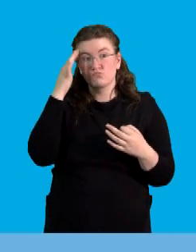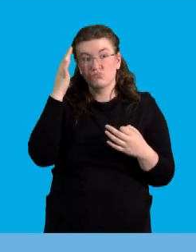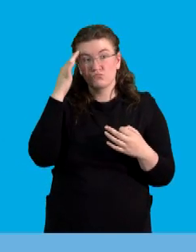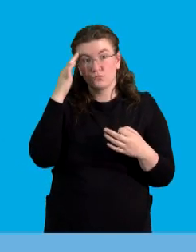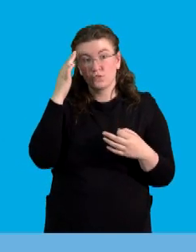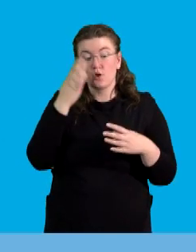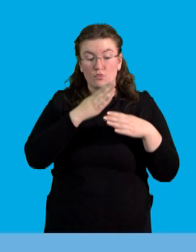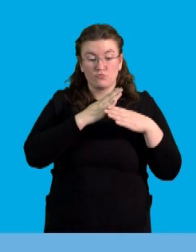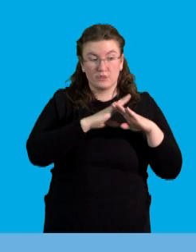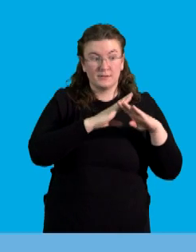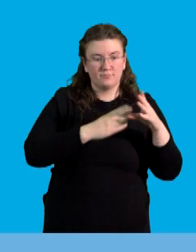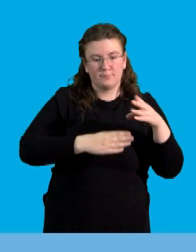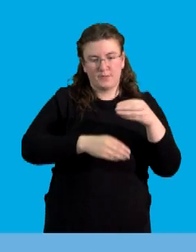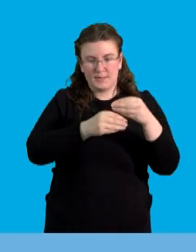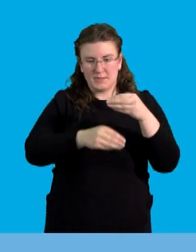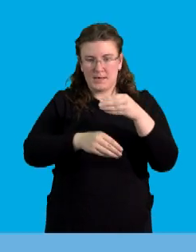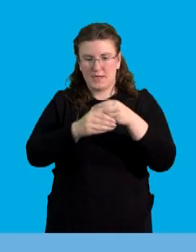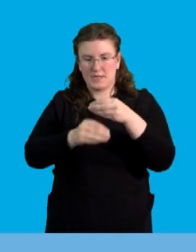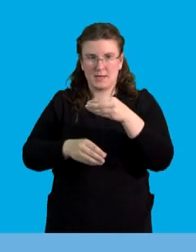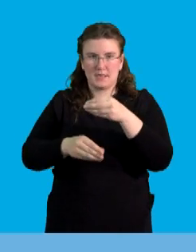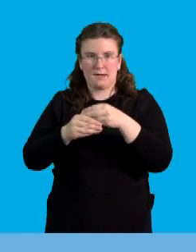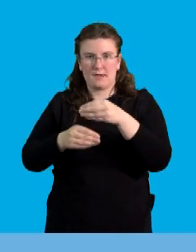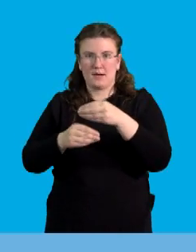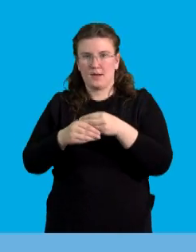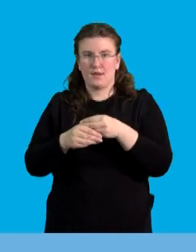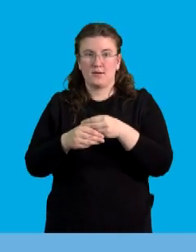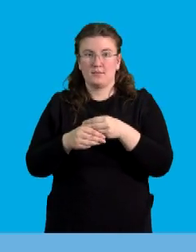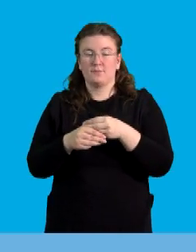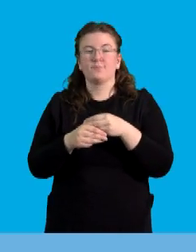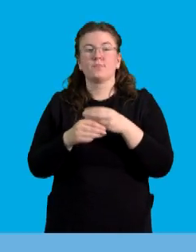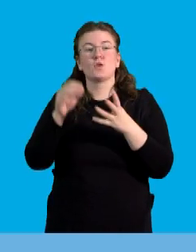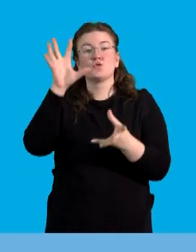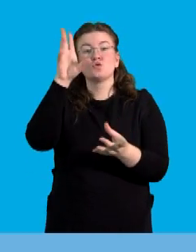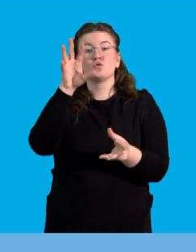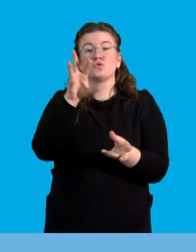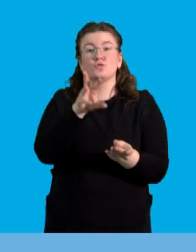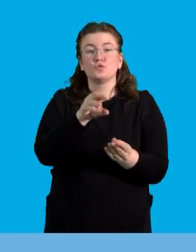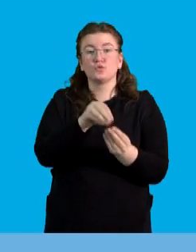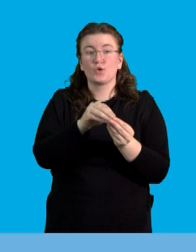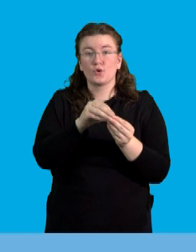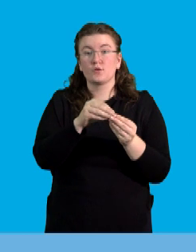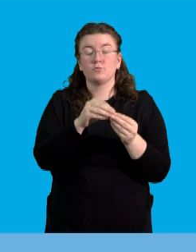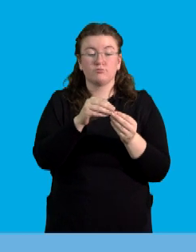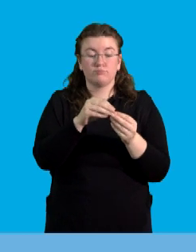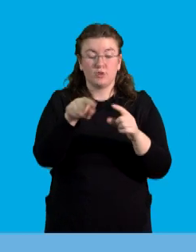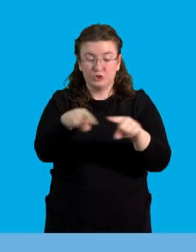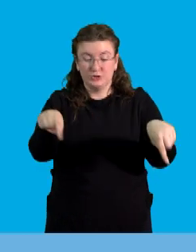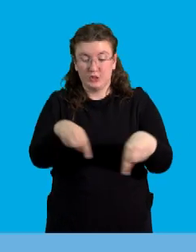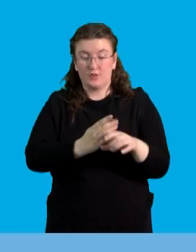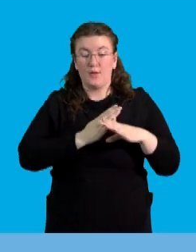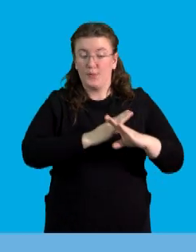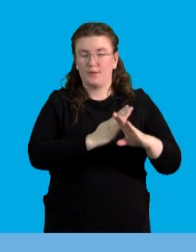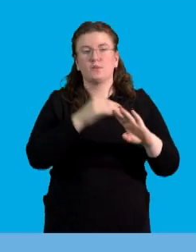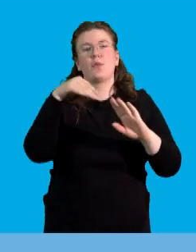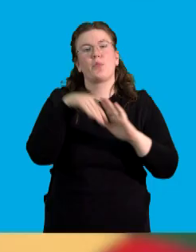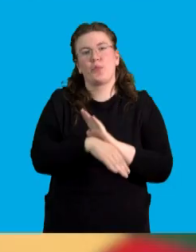as more resistors are added in parallel, the total resistance of the circuit decreases. So the more resistors we